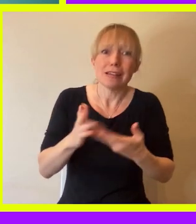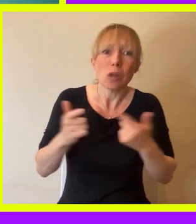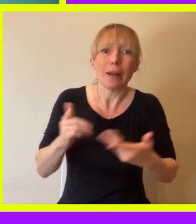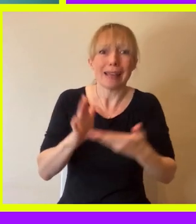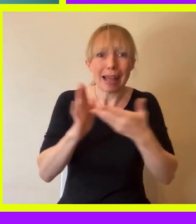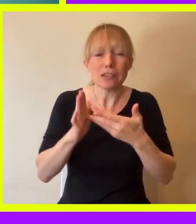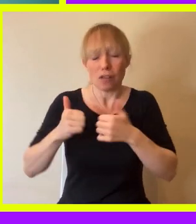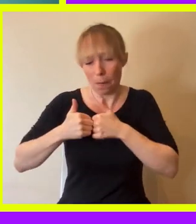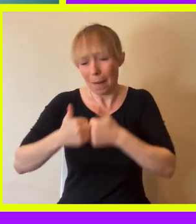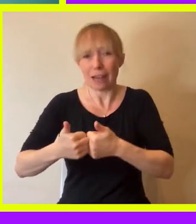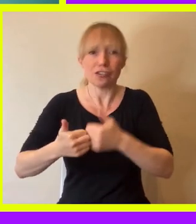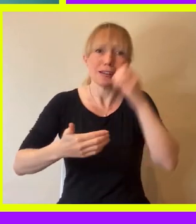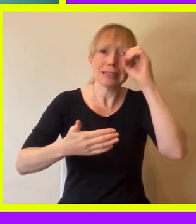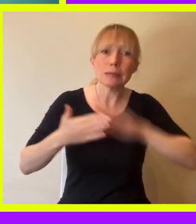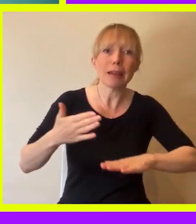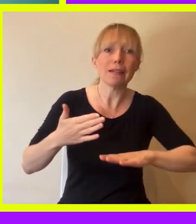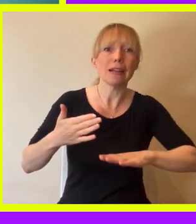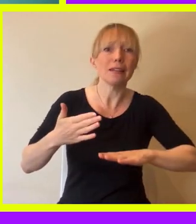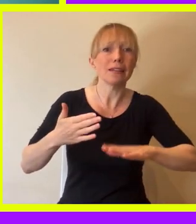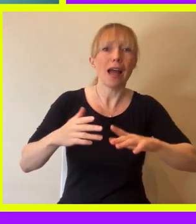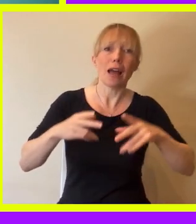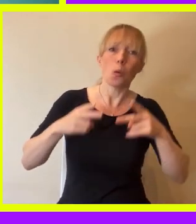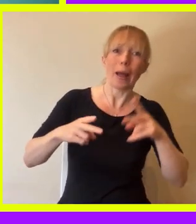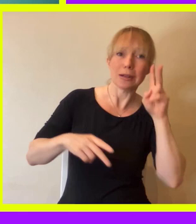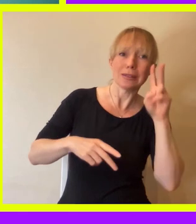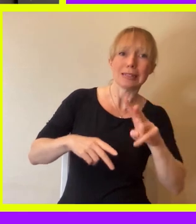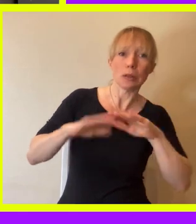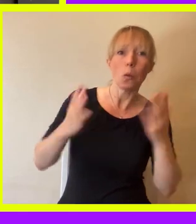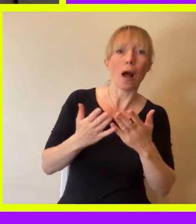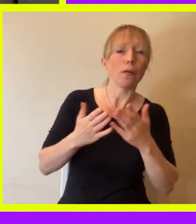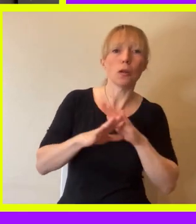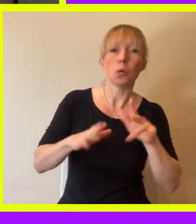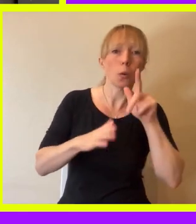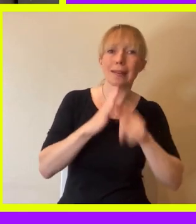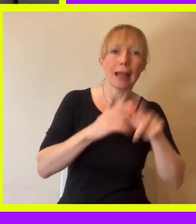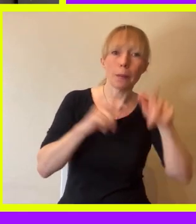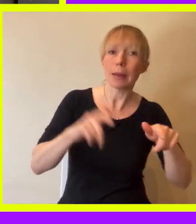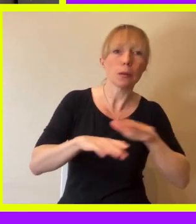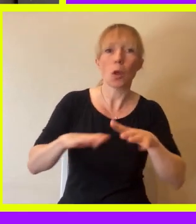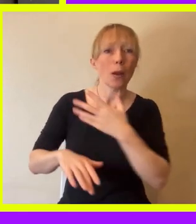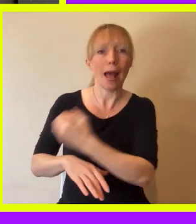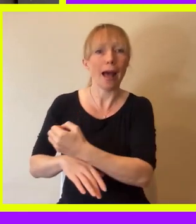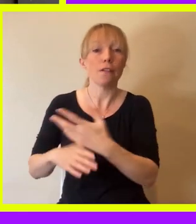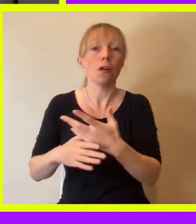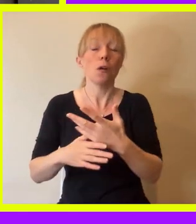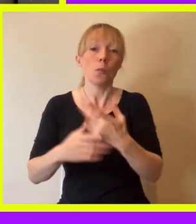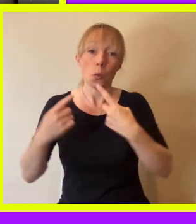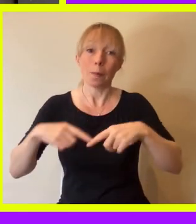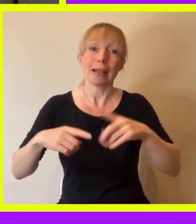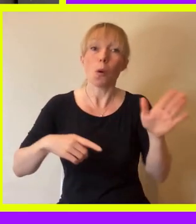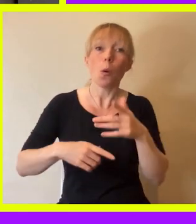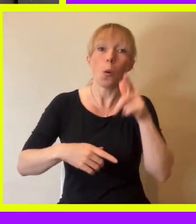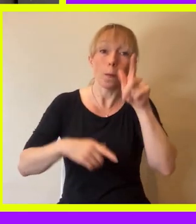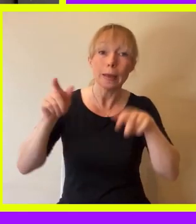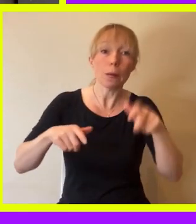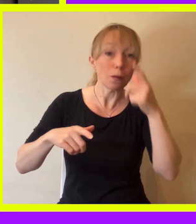and experience and a whole different way of seeing the world that non-disabled people don't have. We believe everyone has a role combating ableism in